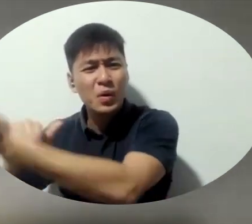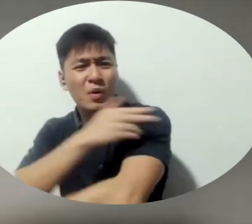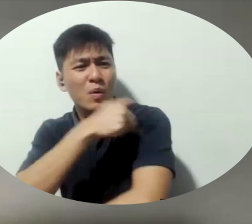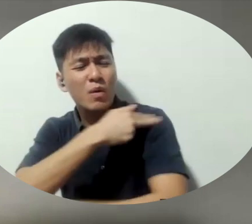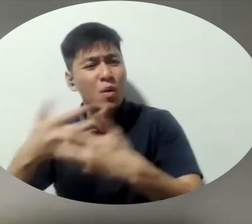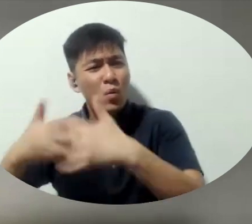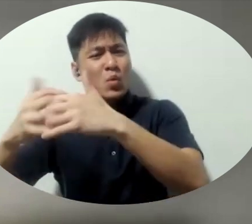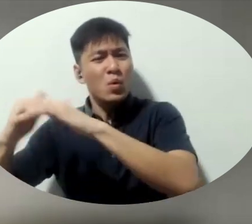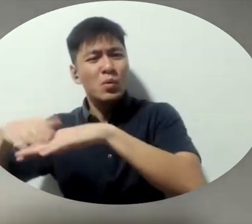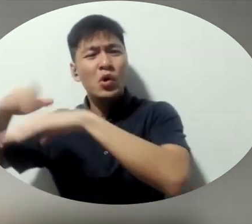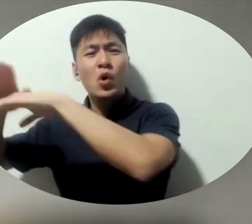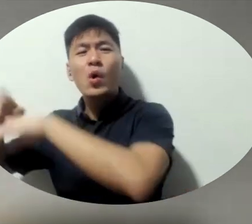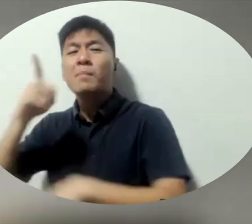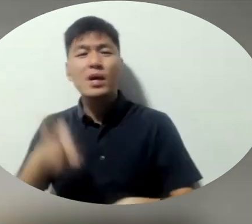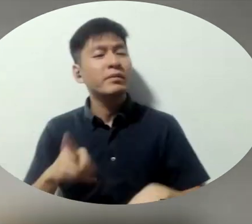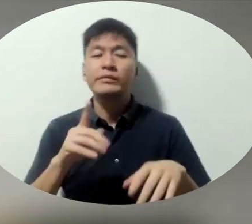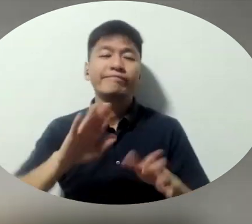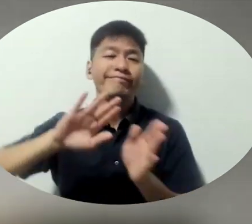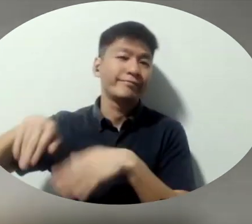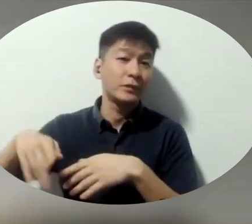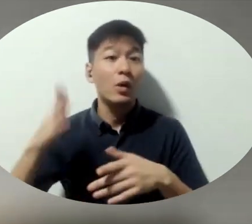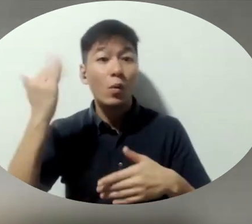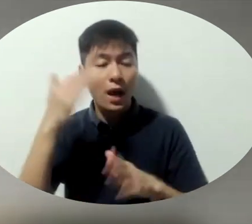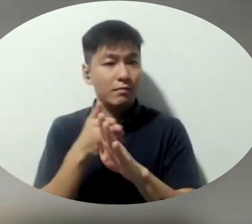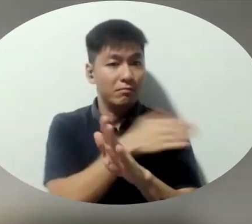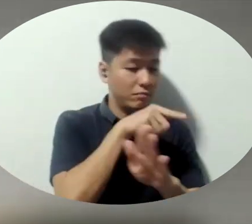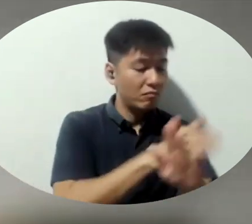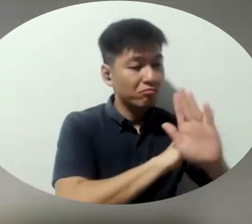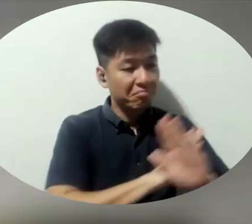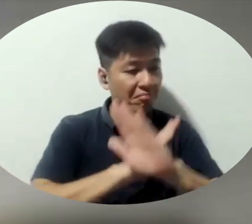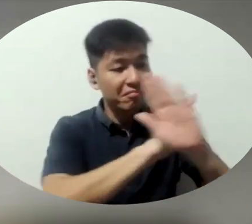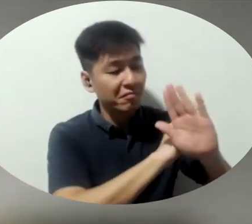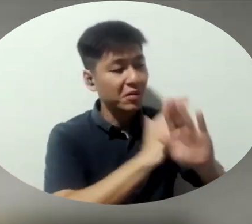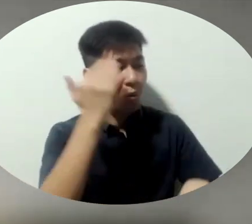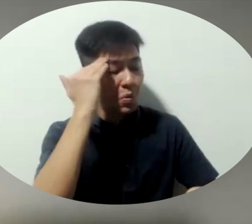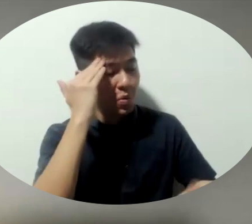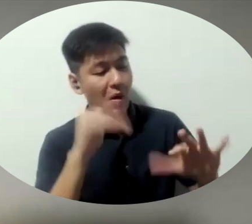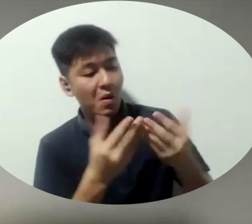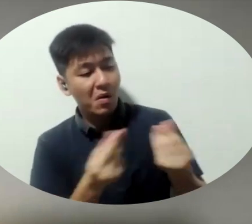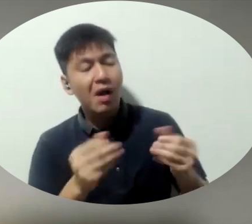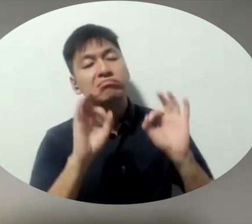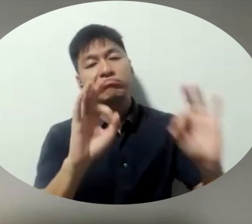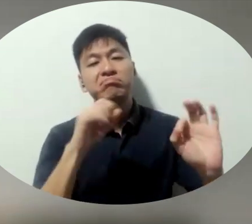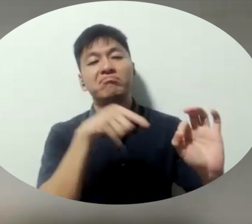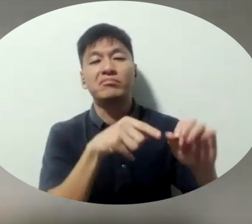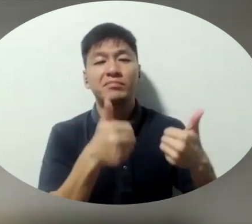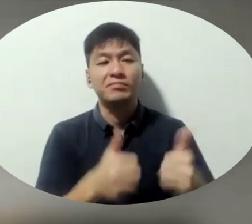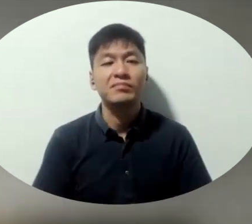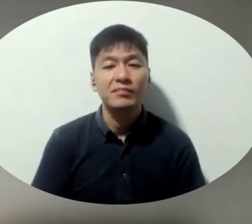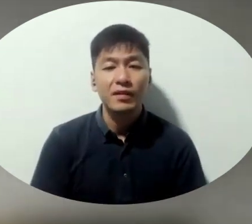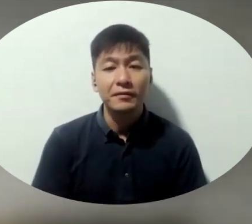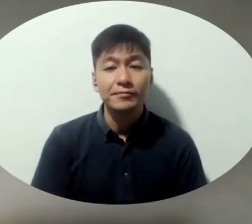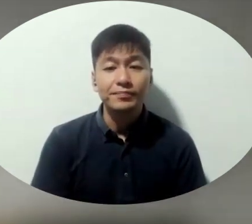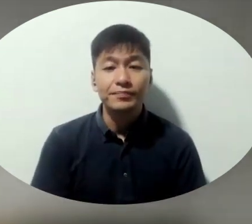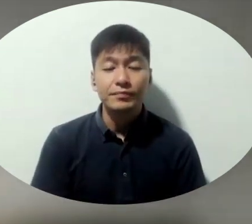not wired that way. It says that only when we have a wound we fix it. It's just I think, and also